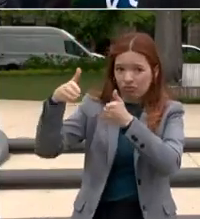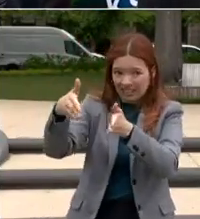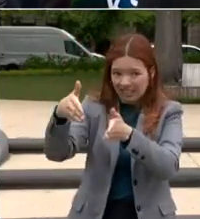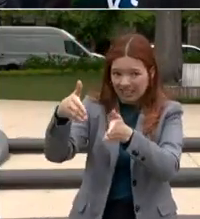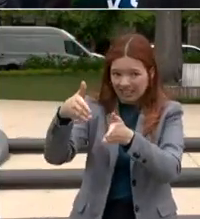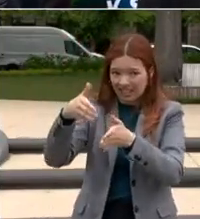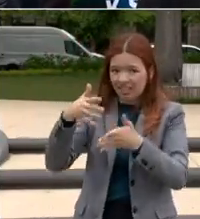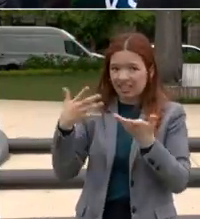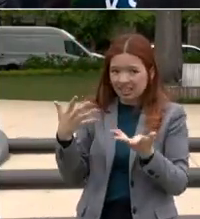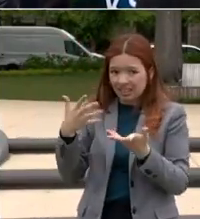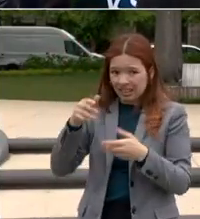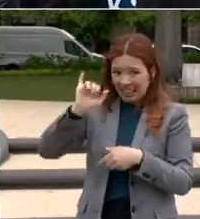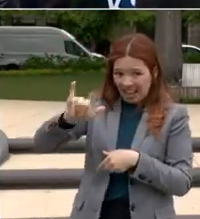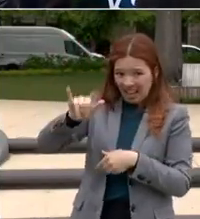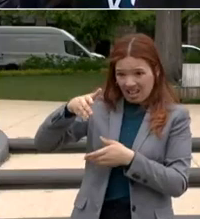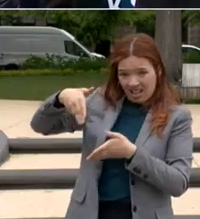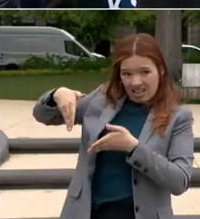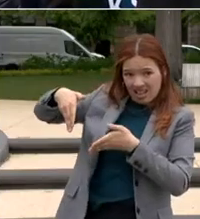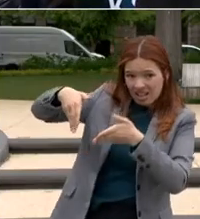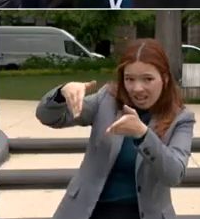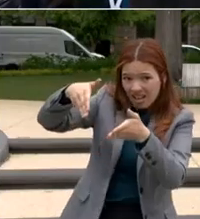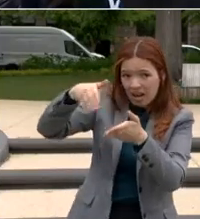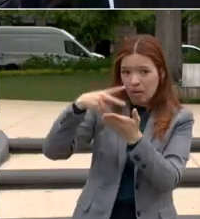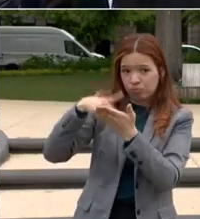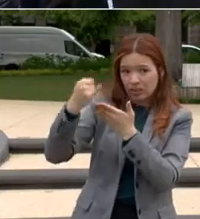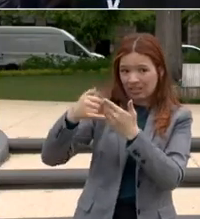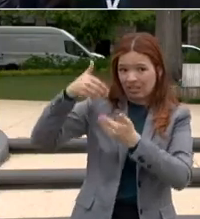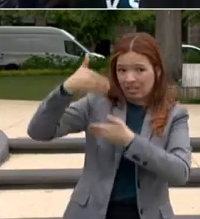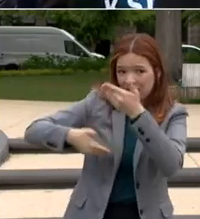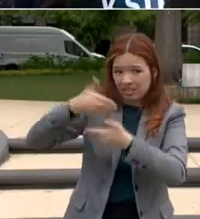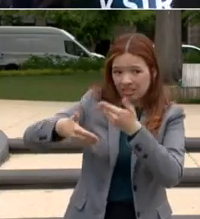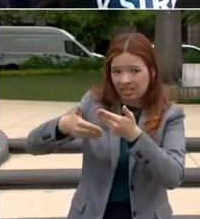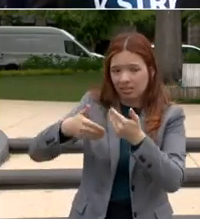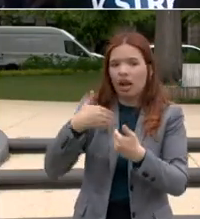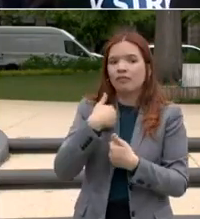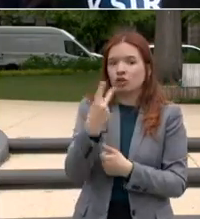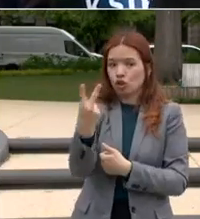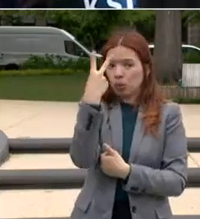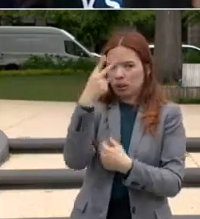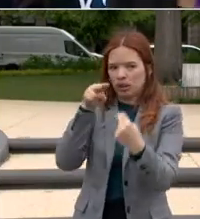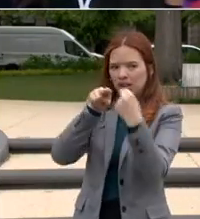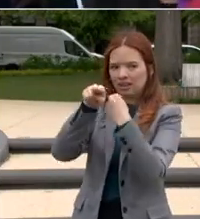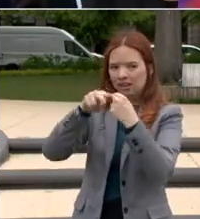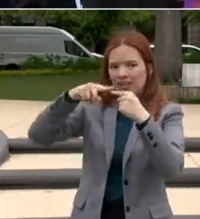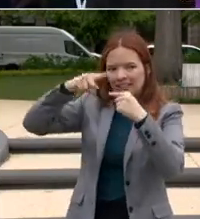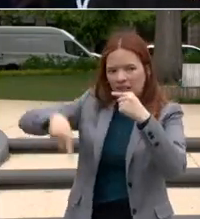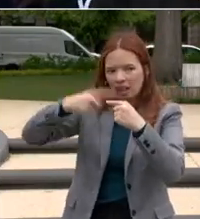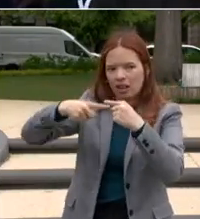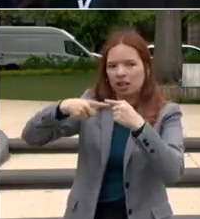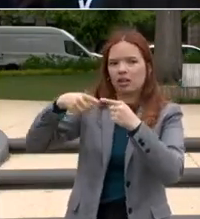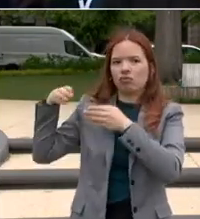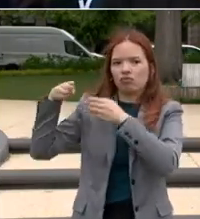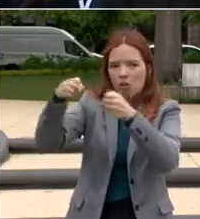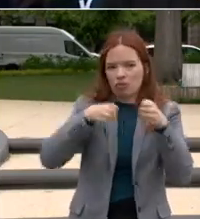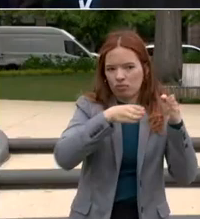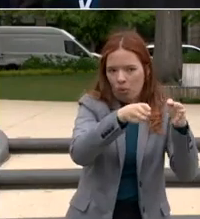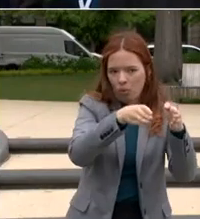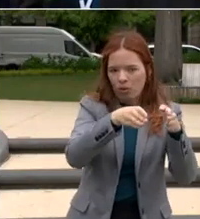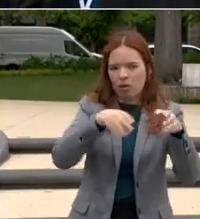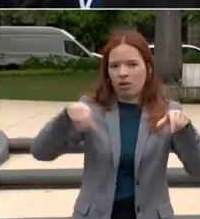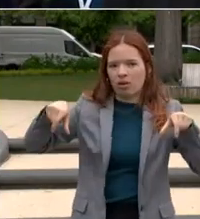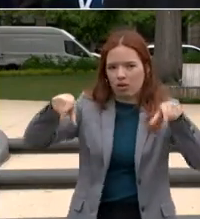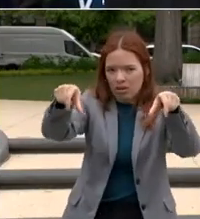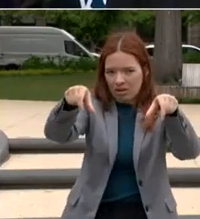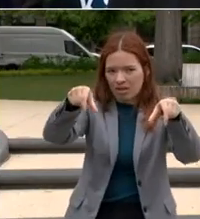process. What it will consist of is a two-way cycle track on L Street. Right now, L Street does have an